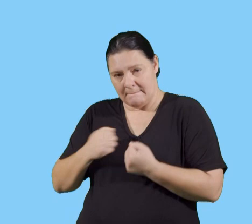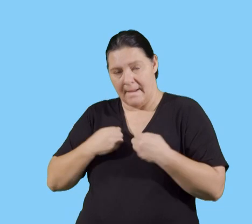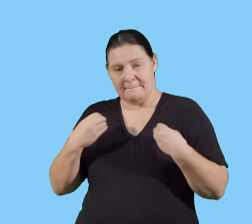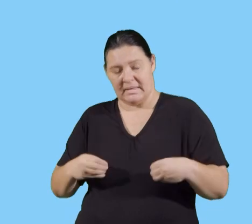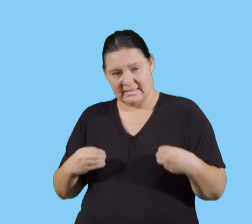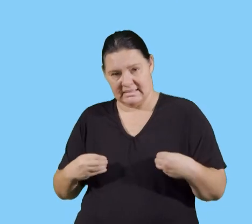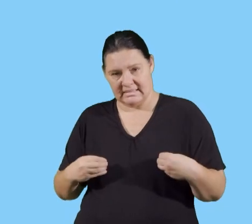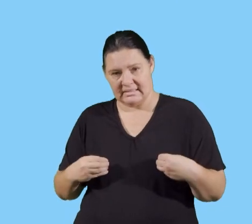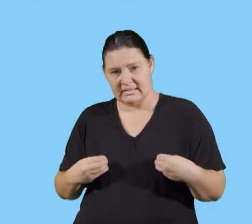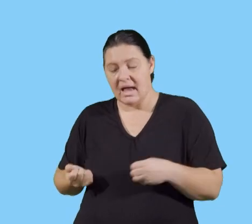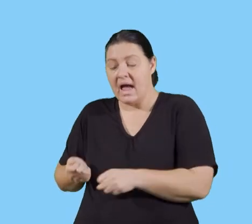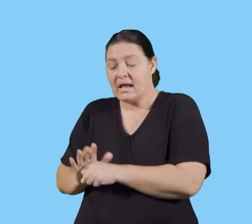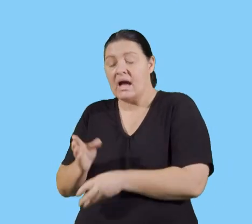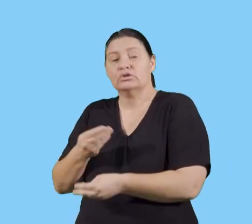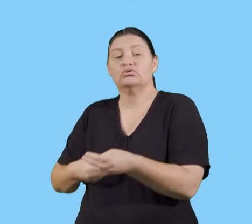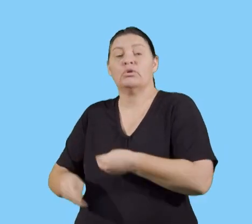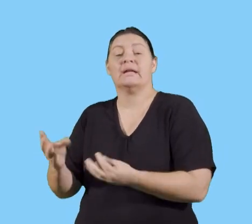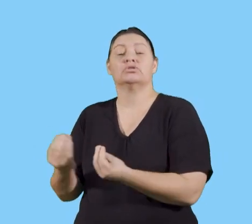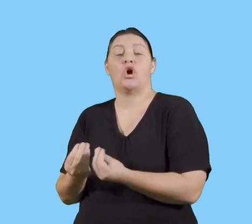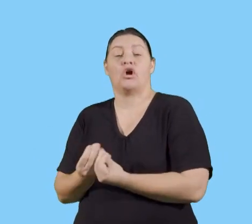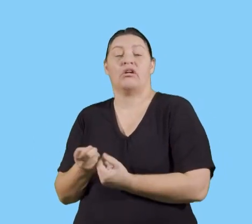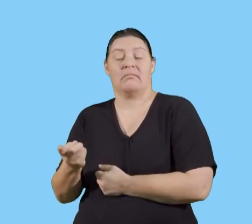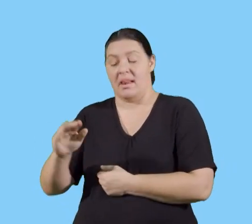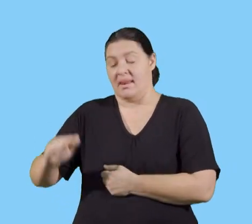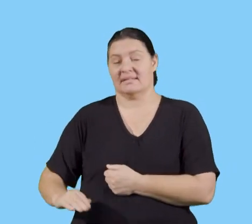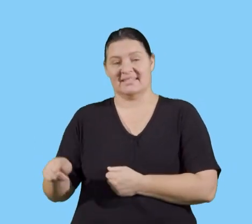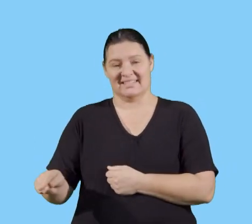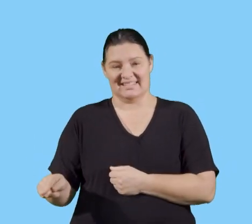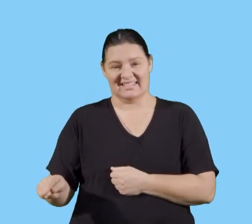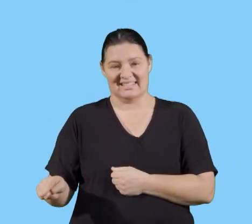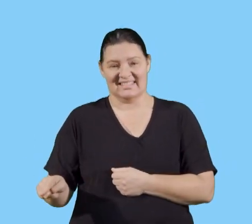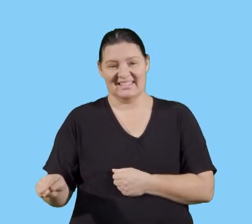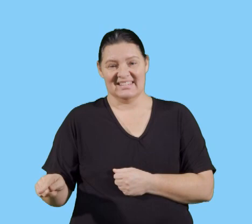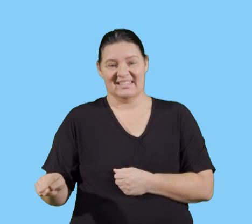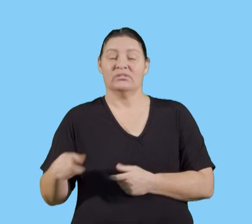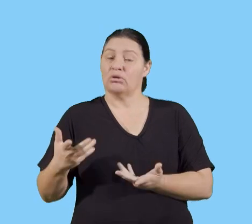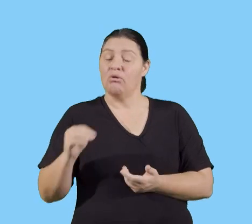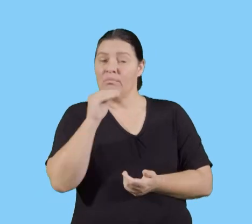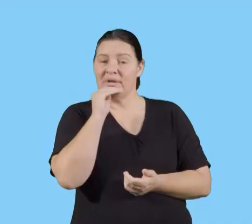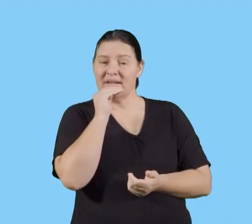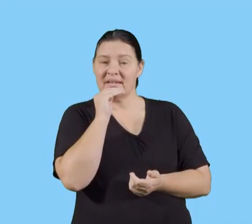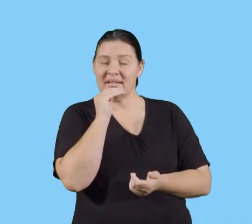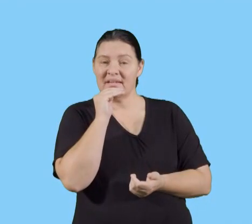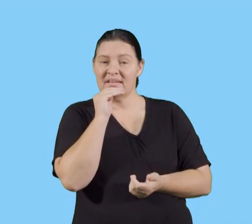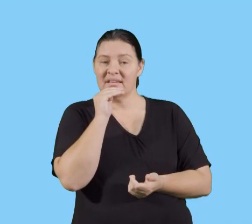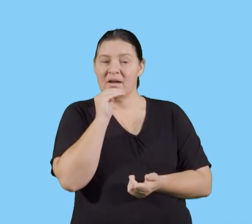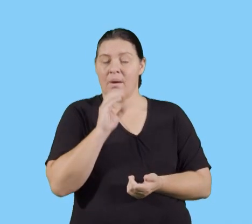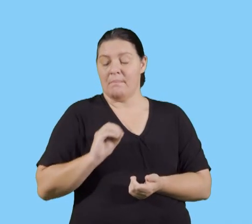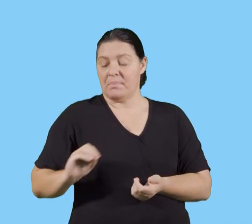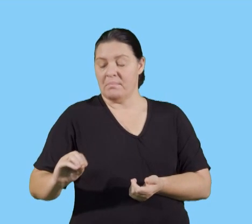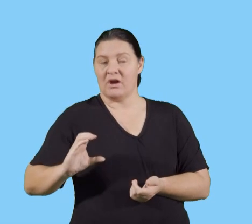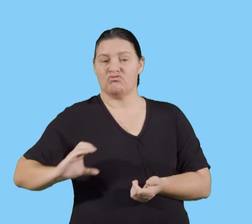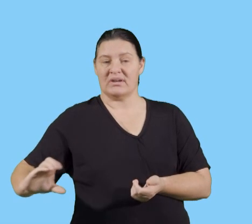your business, it affects your trading stock. It affects your trading stock. So in this case, we're going to come and